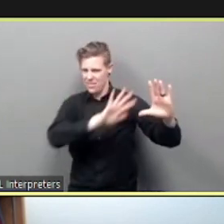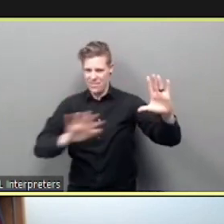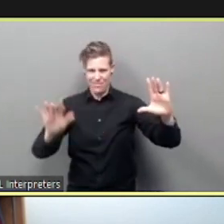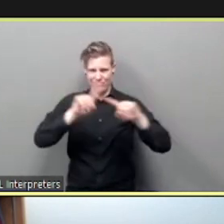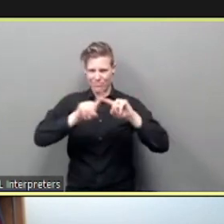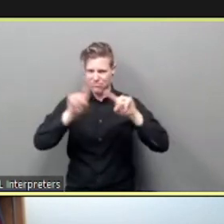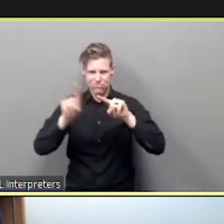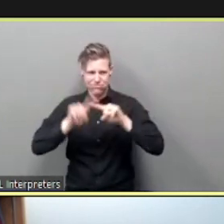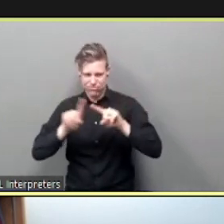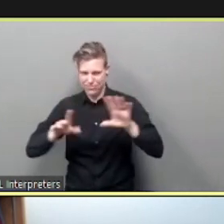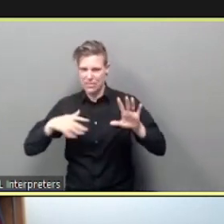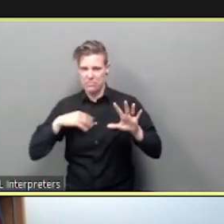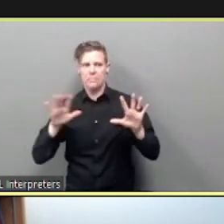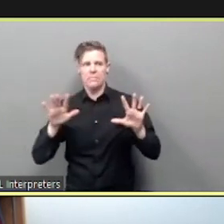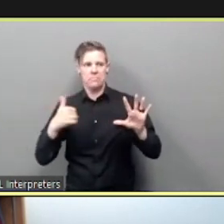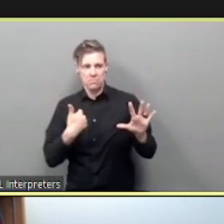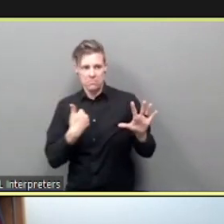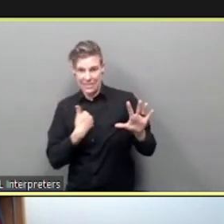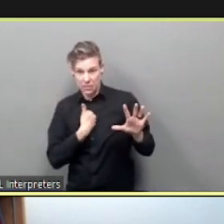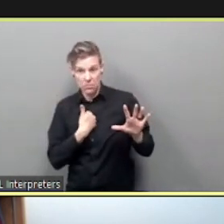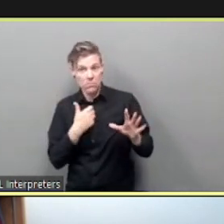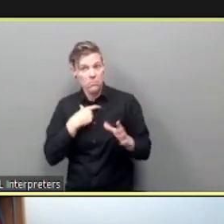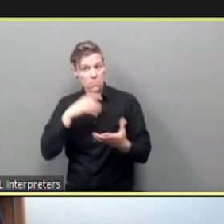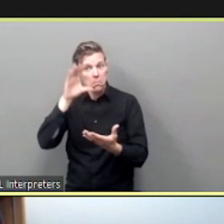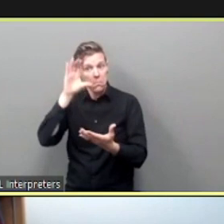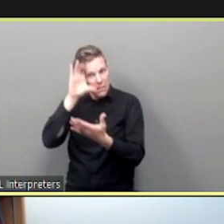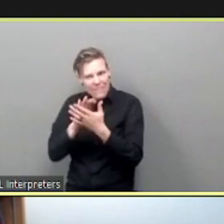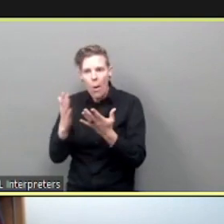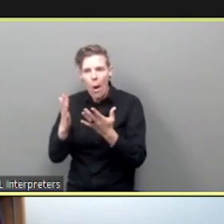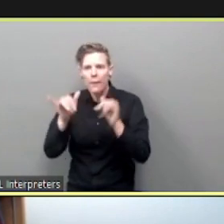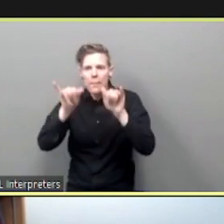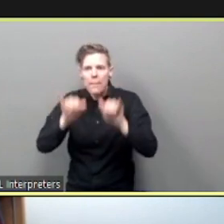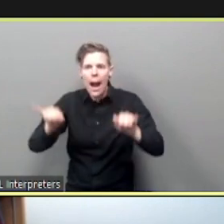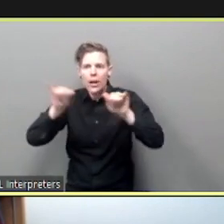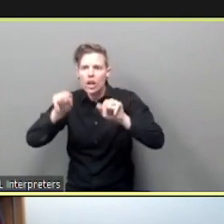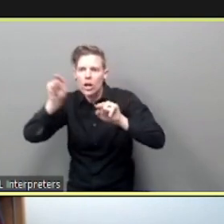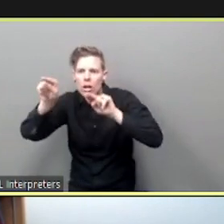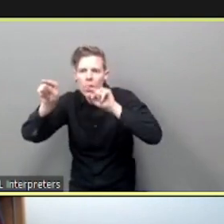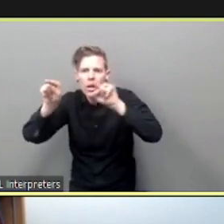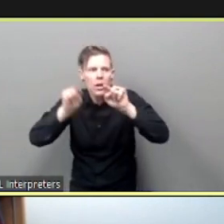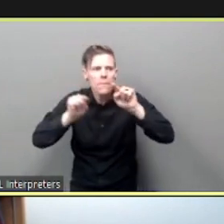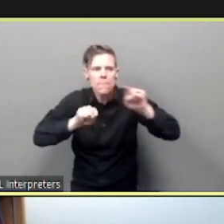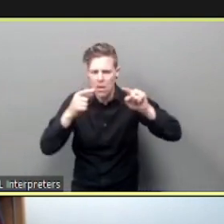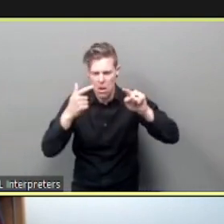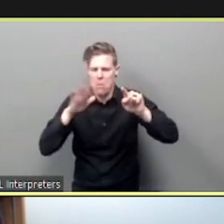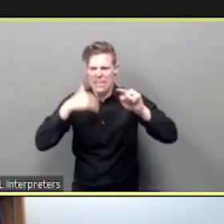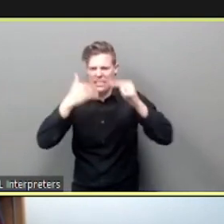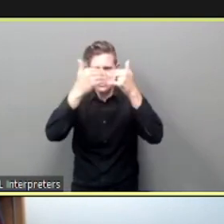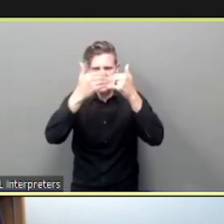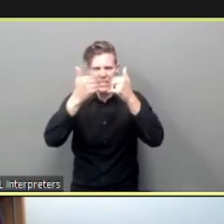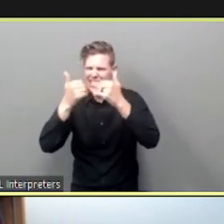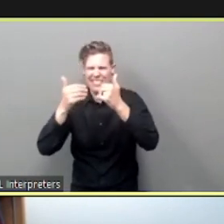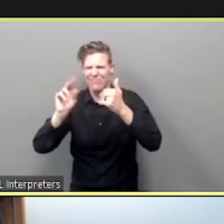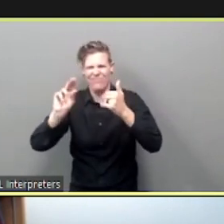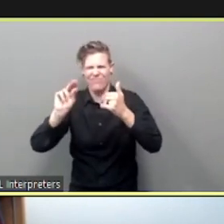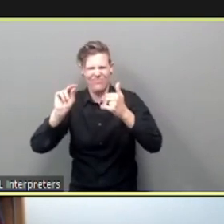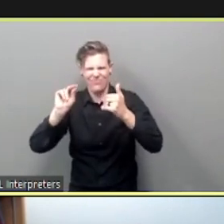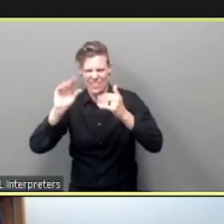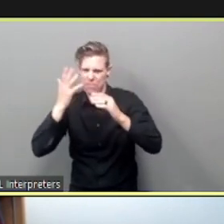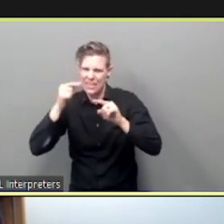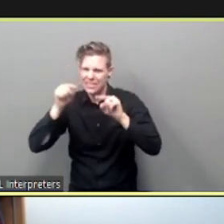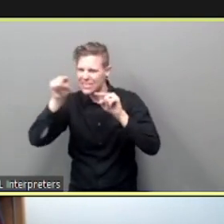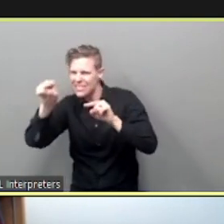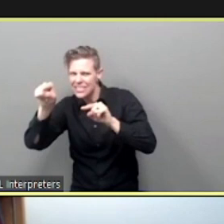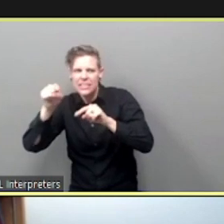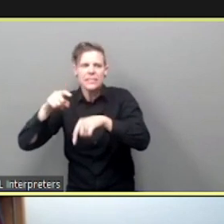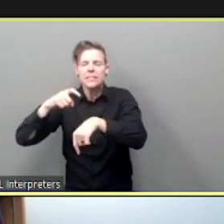believe that these patterns are easily teased apart and that we can say this is related to seasonality